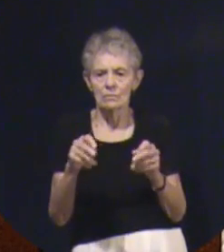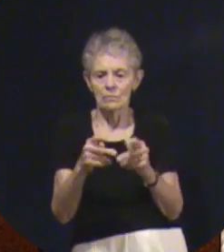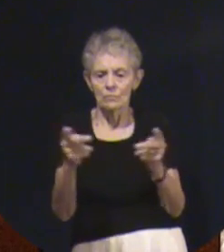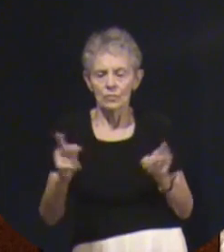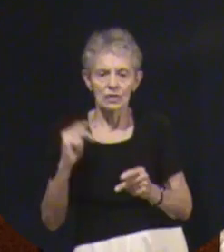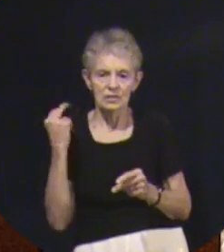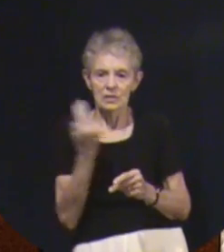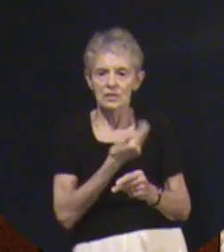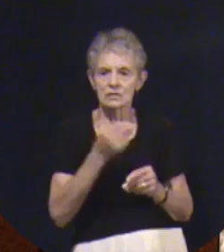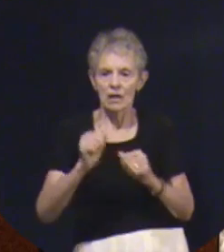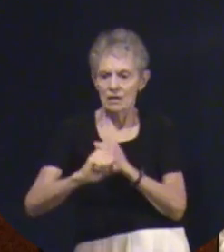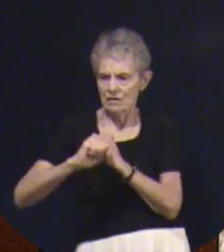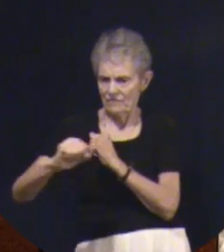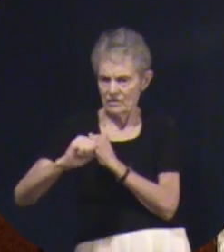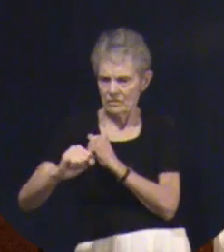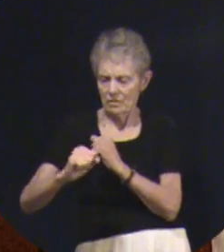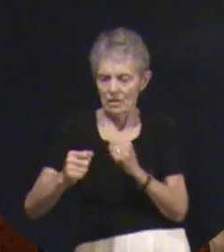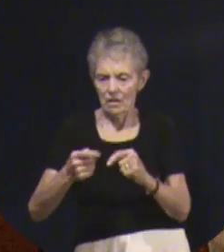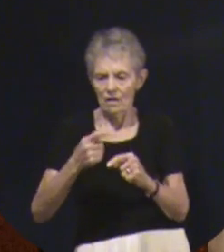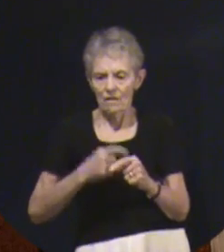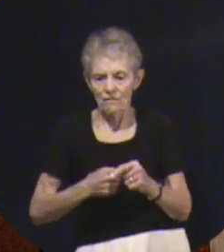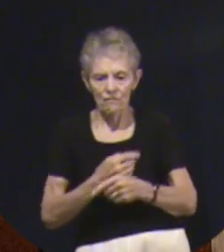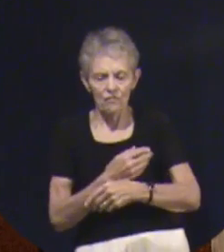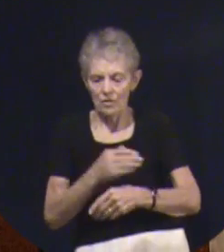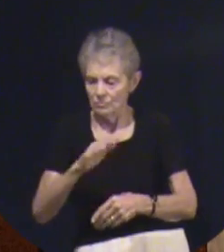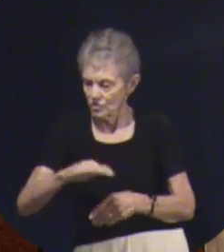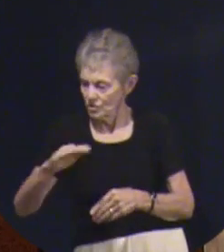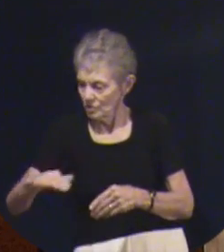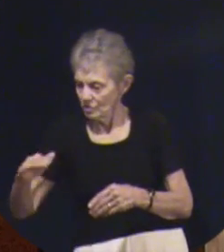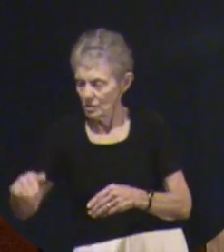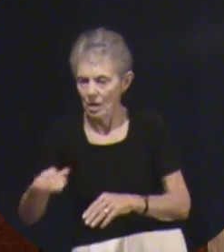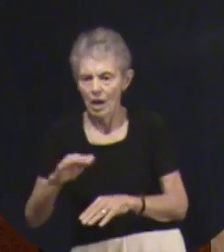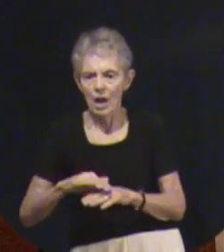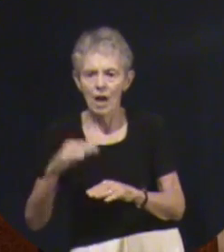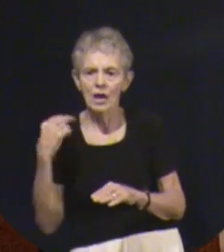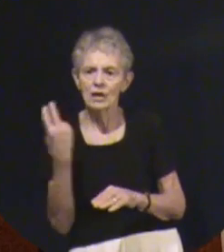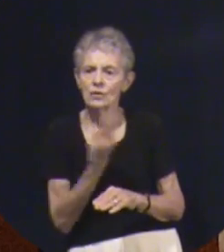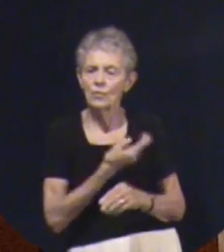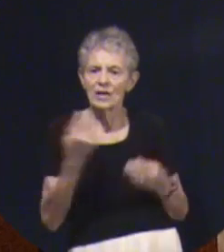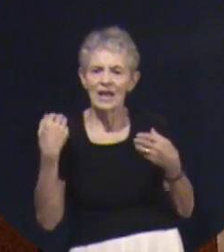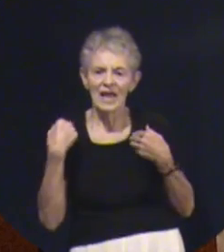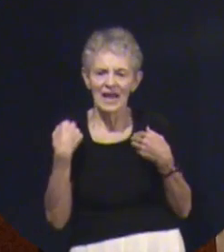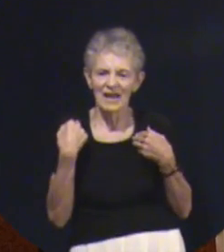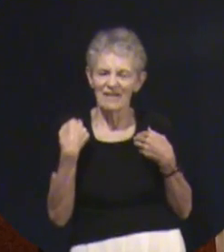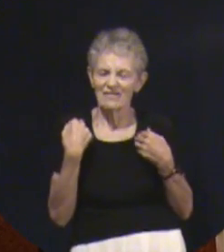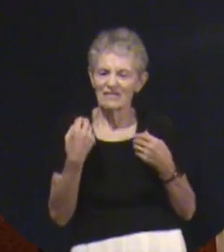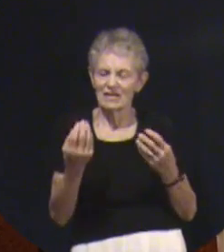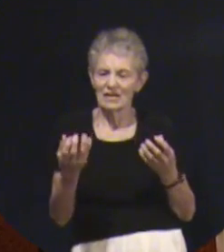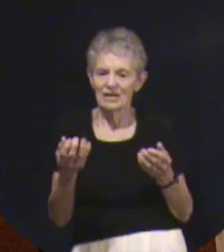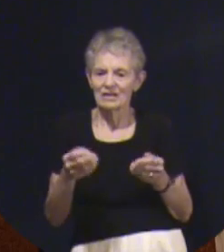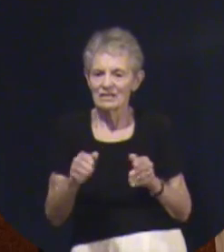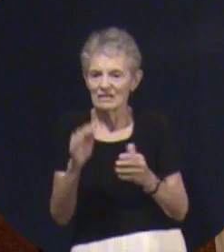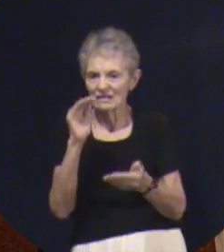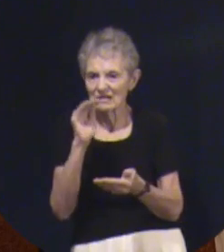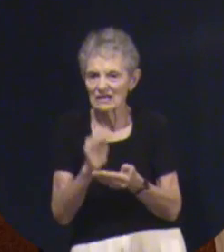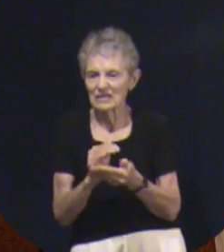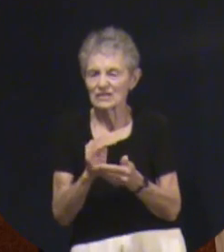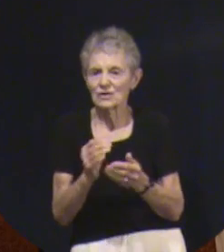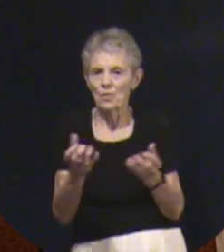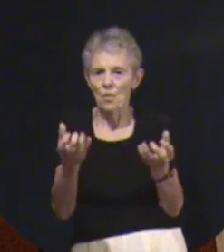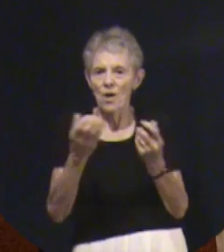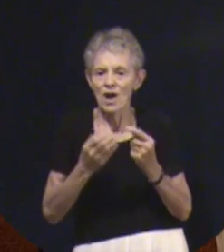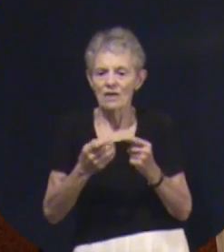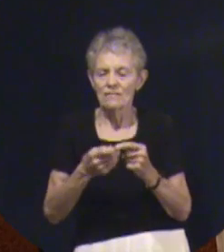From childhood on, we have little stomach for restrictions of any kind. And this poses a problem.